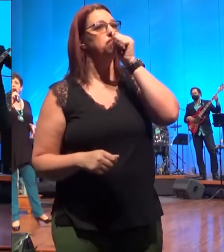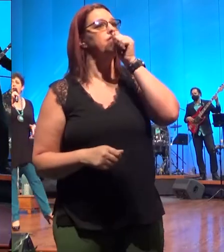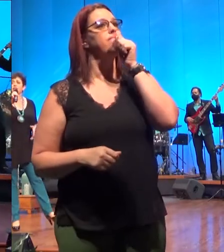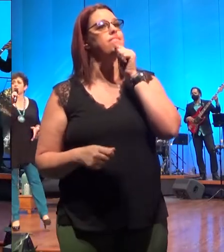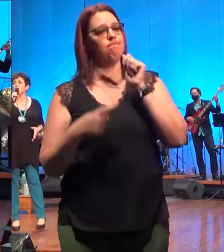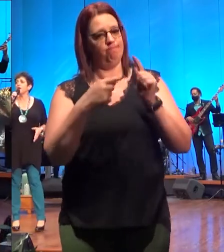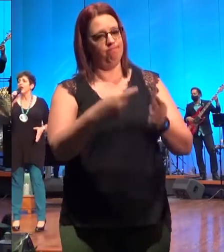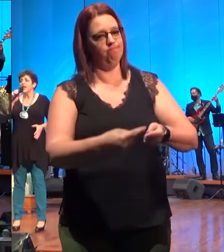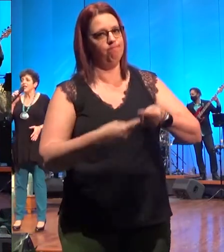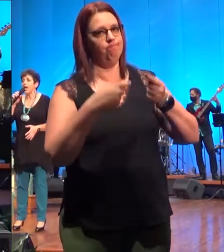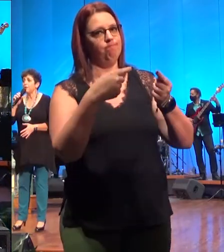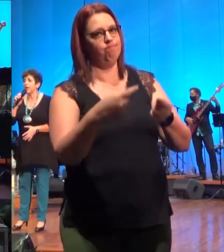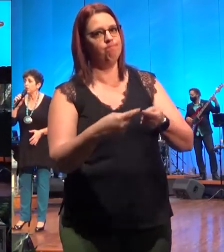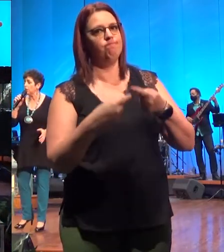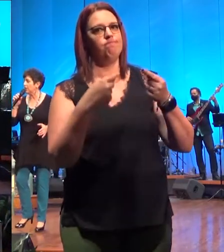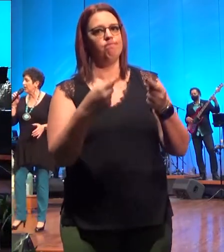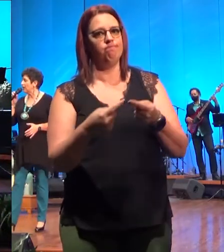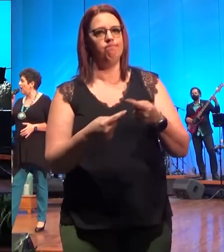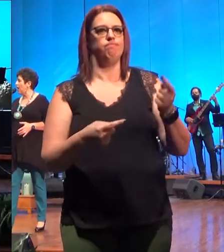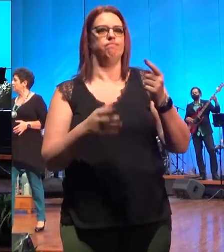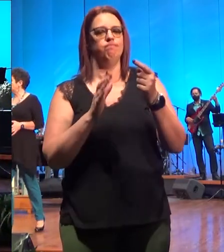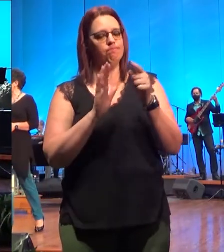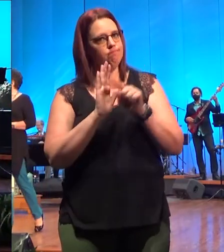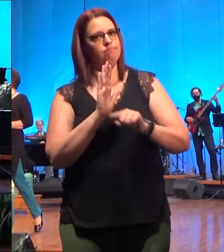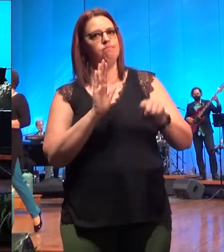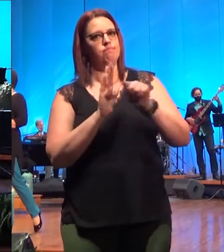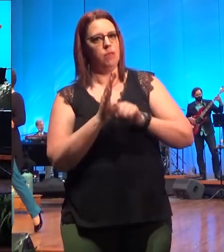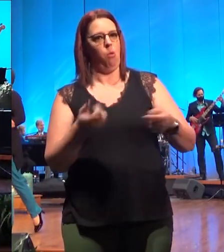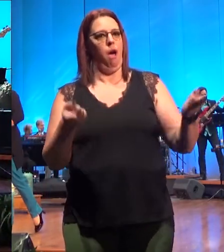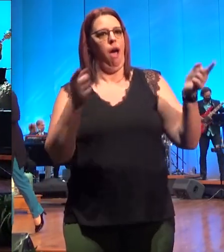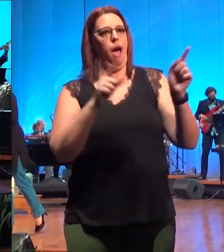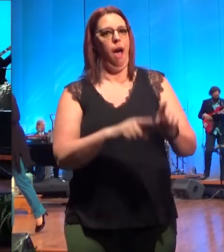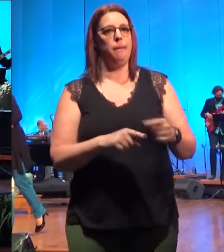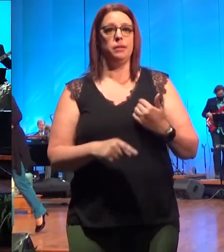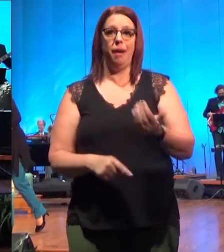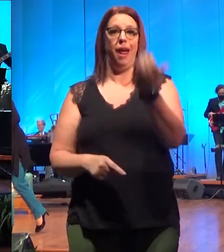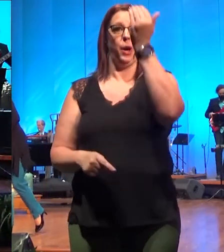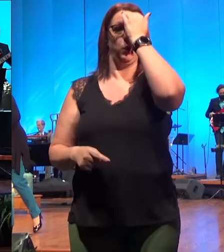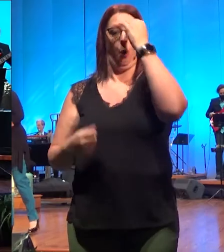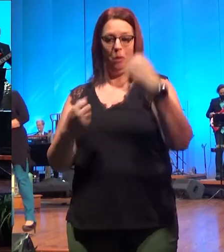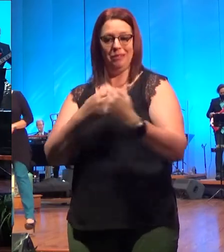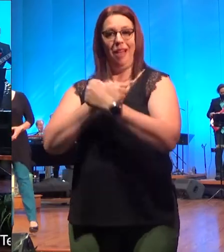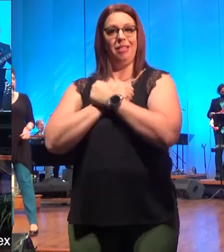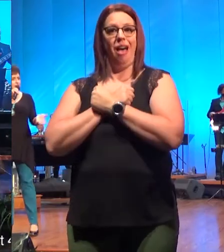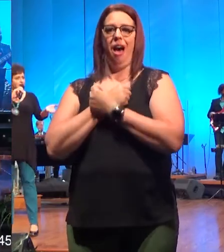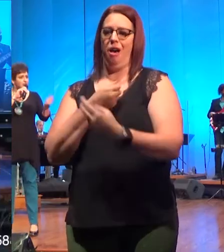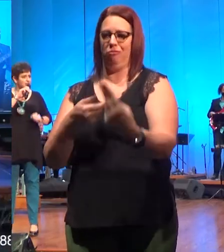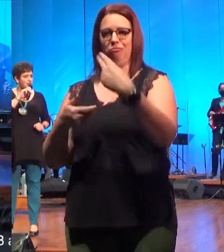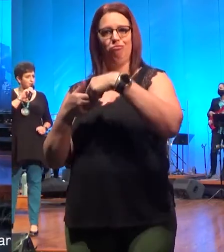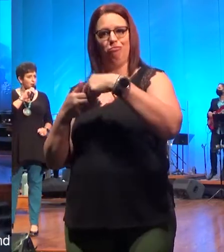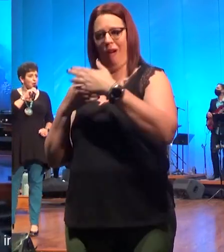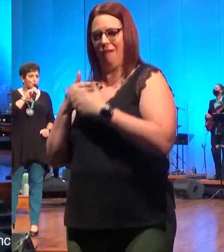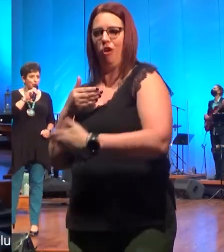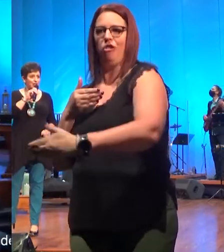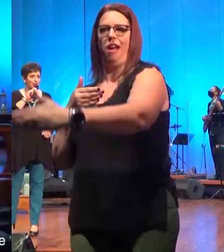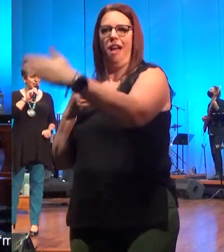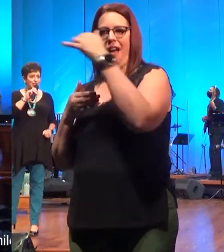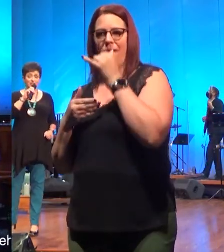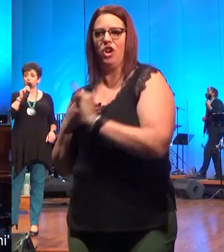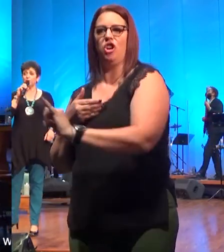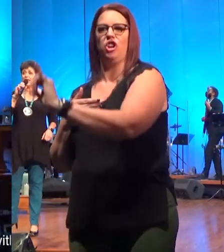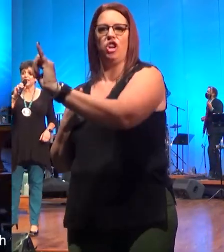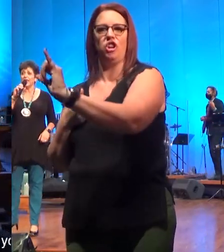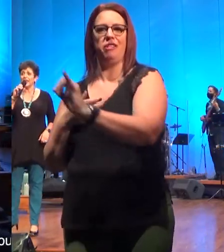Stormy weather, now I know that love's with me forever. Here to take that step